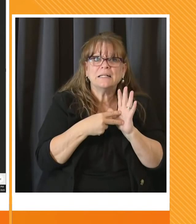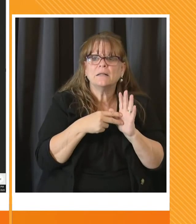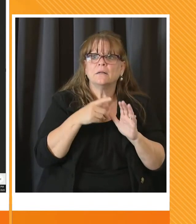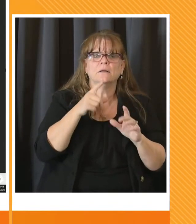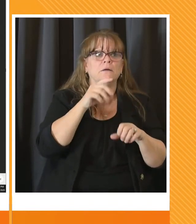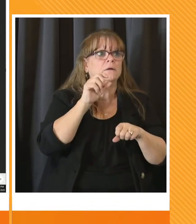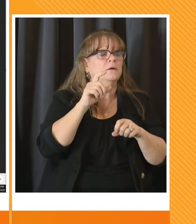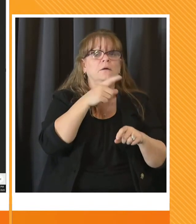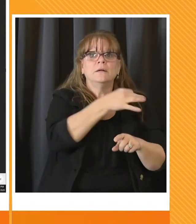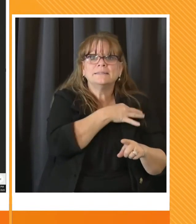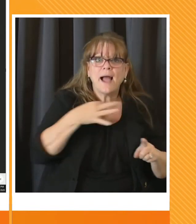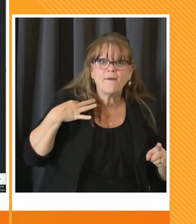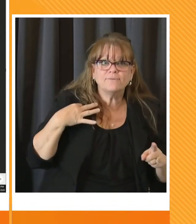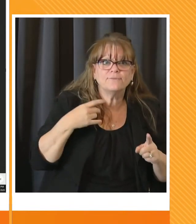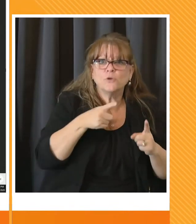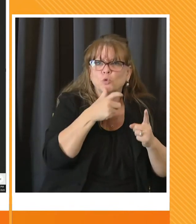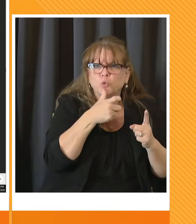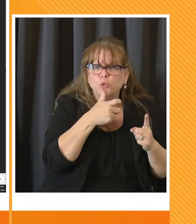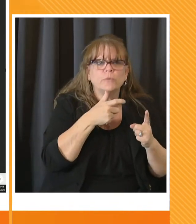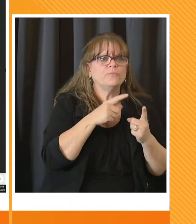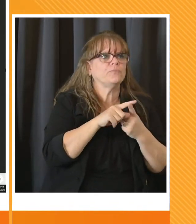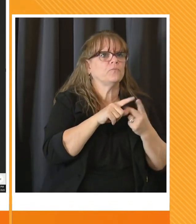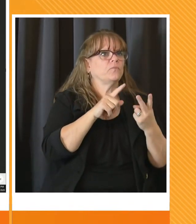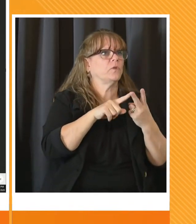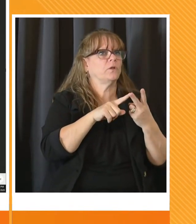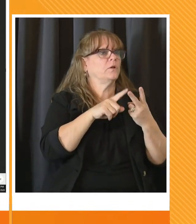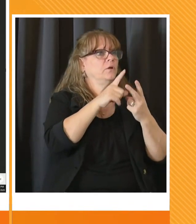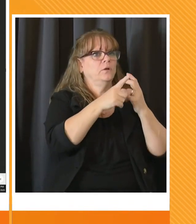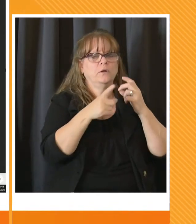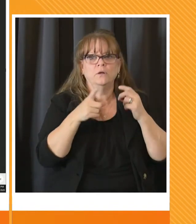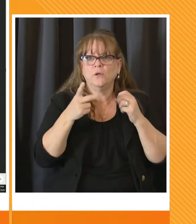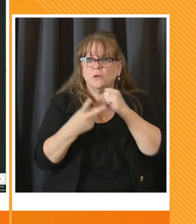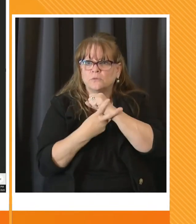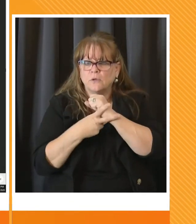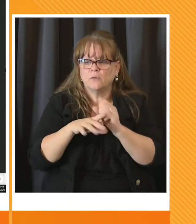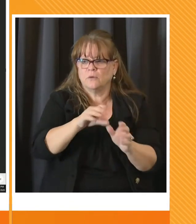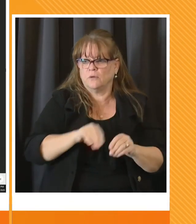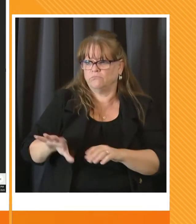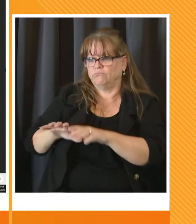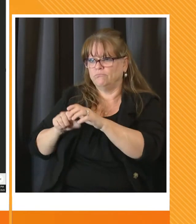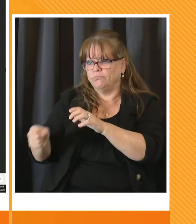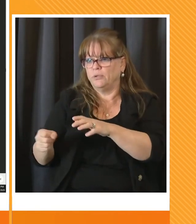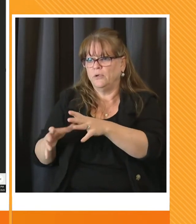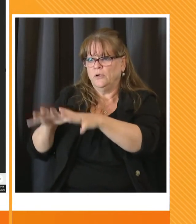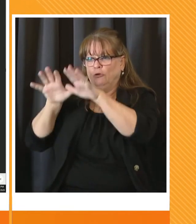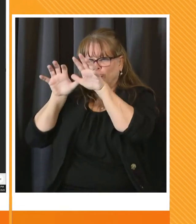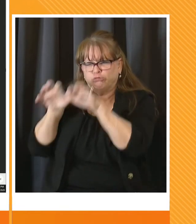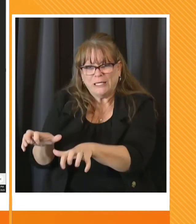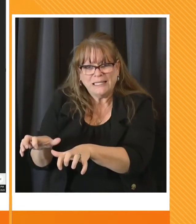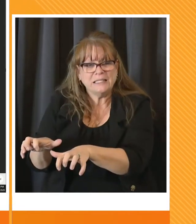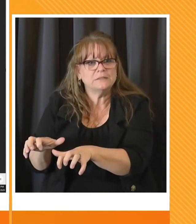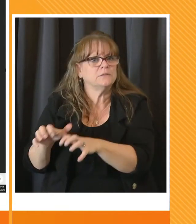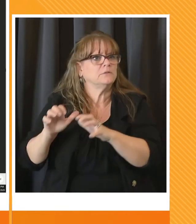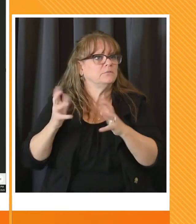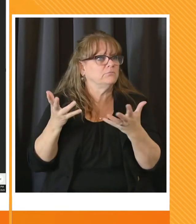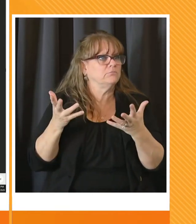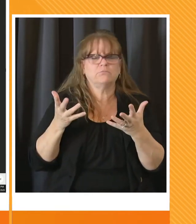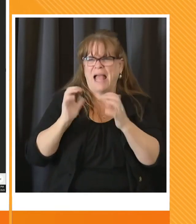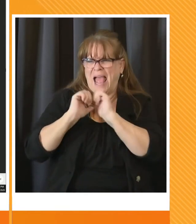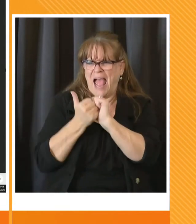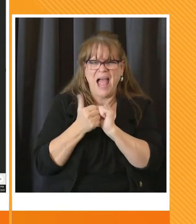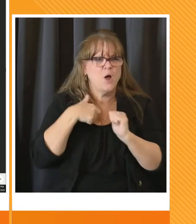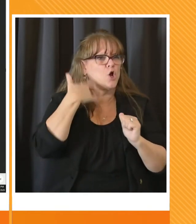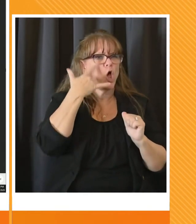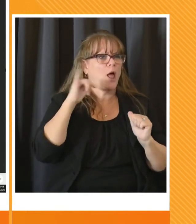and the movement of all of this vaccine across our state. This will include working with our Joint Information Center, and then this vaccine